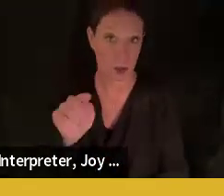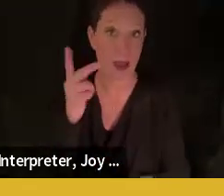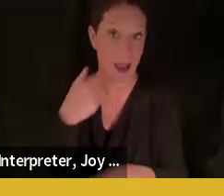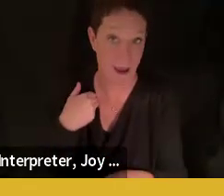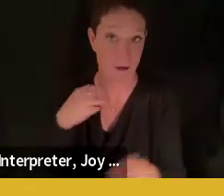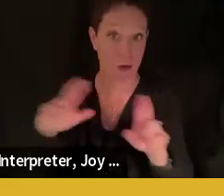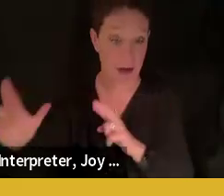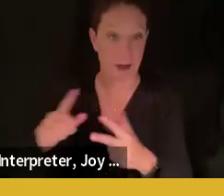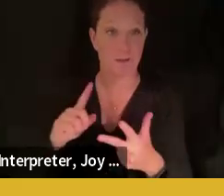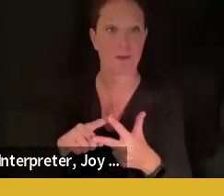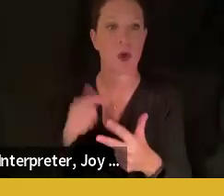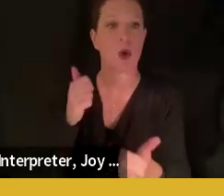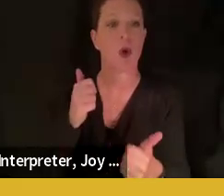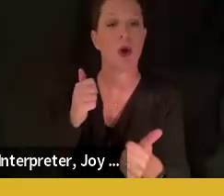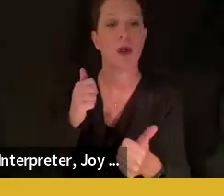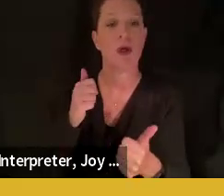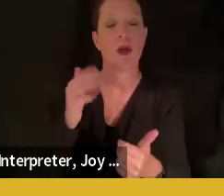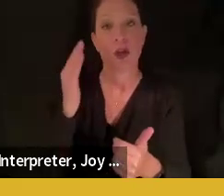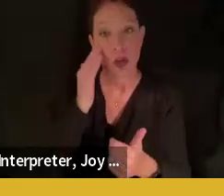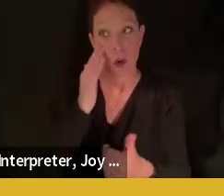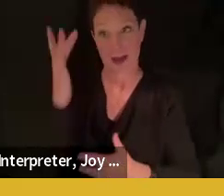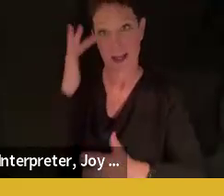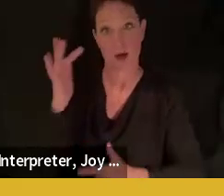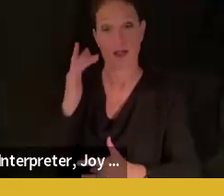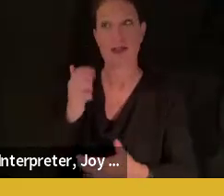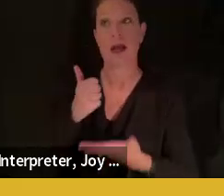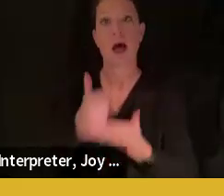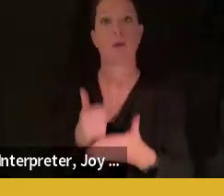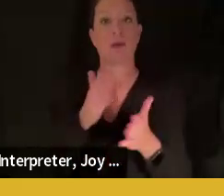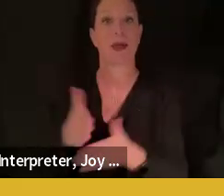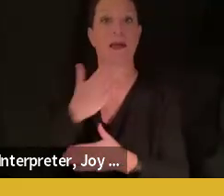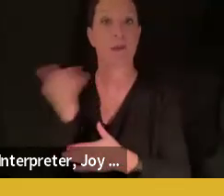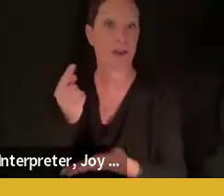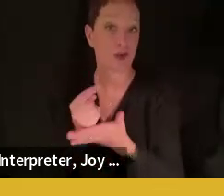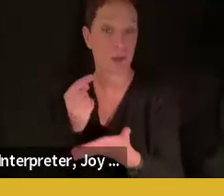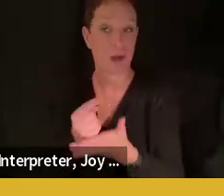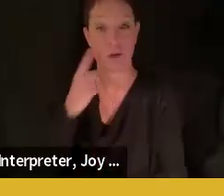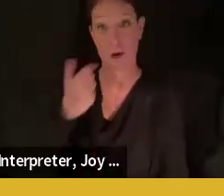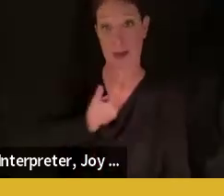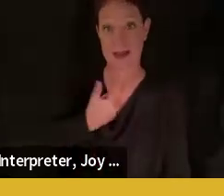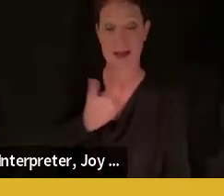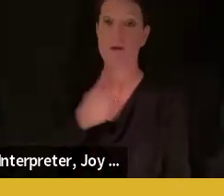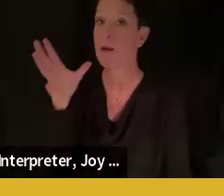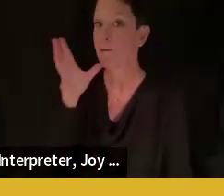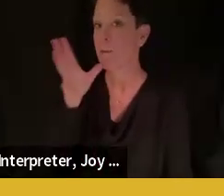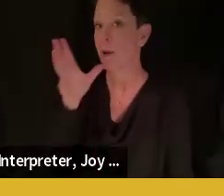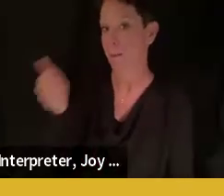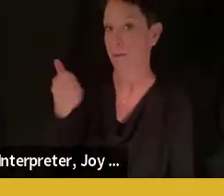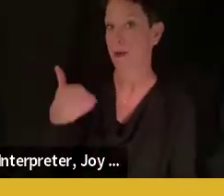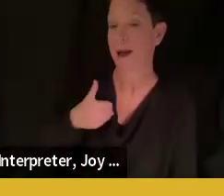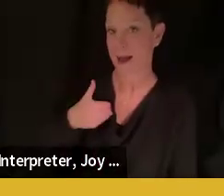helps you plan the best treatment with your doctor. I know for me personally, my mom has a